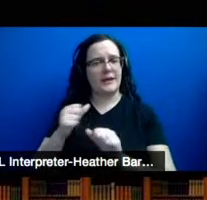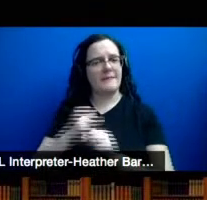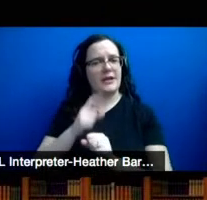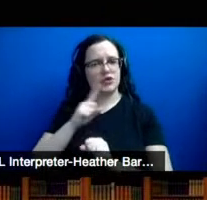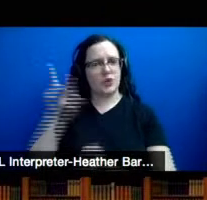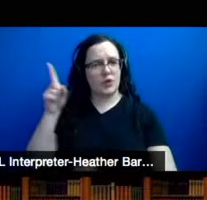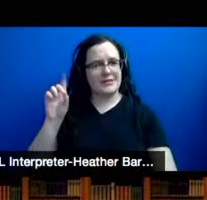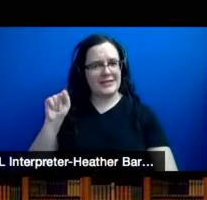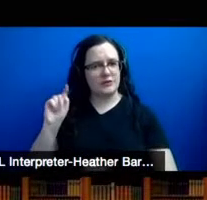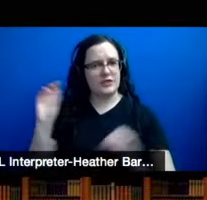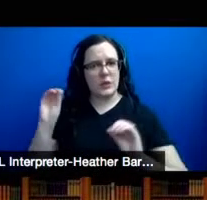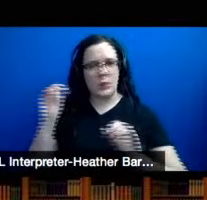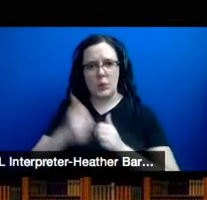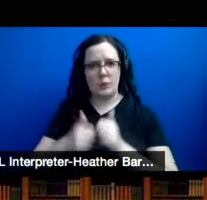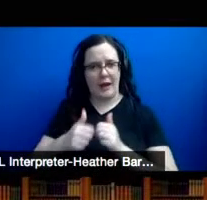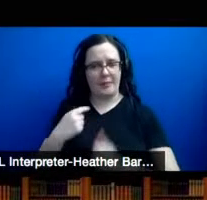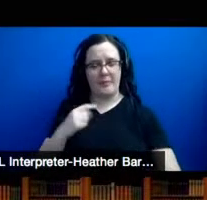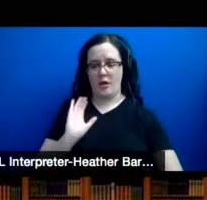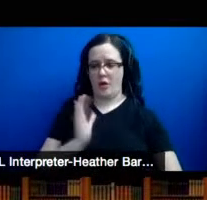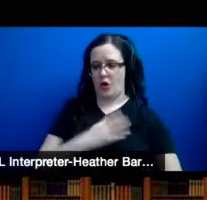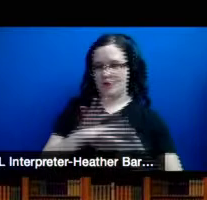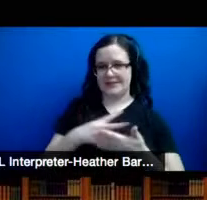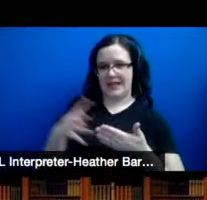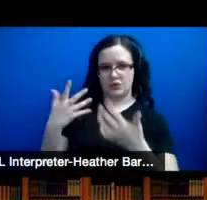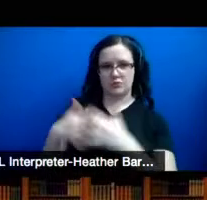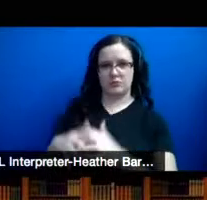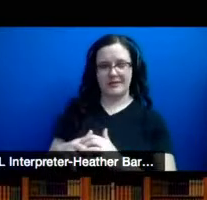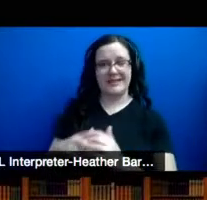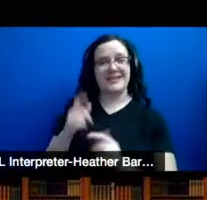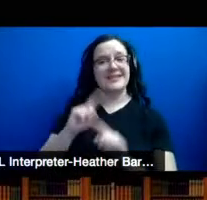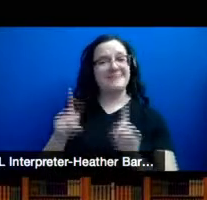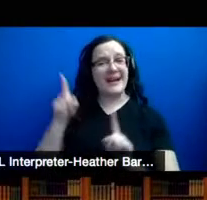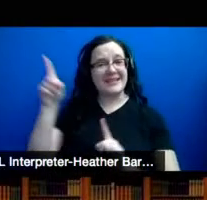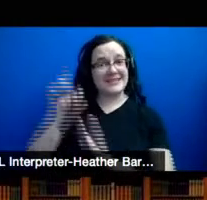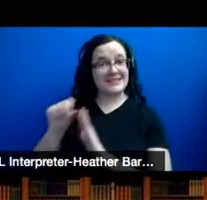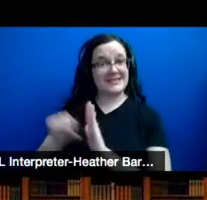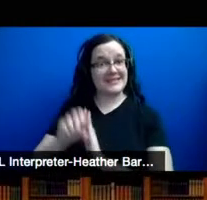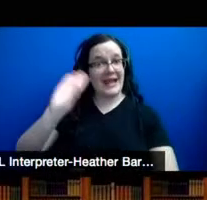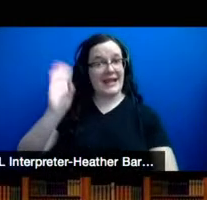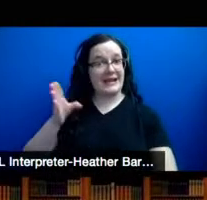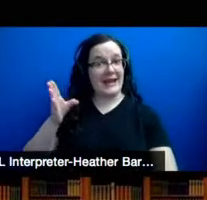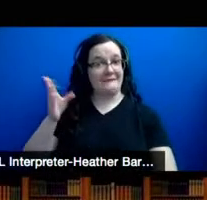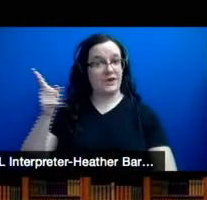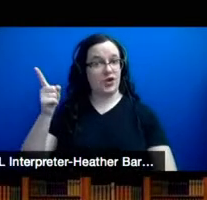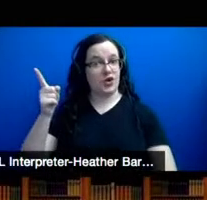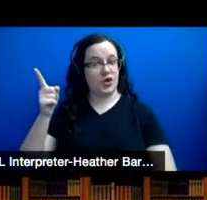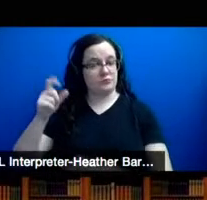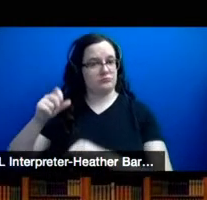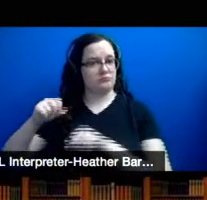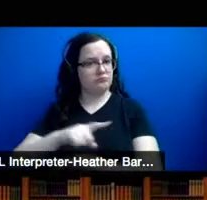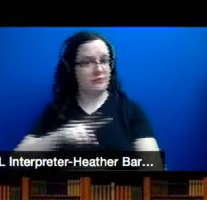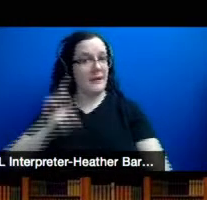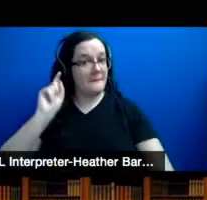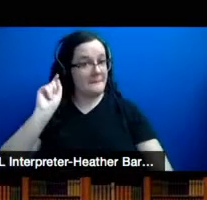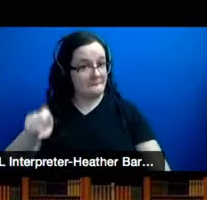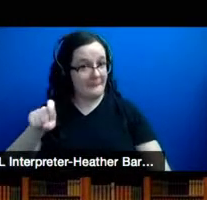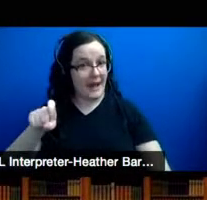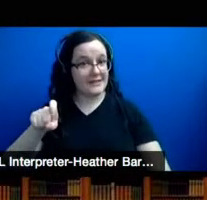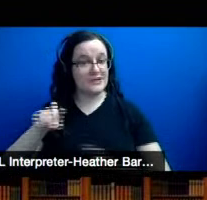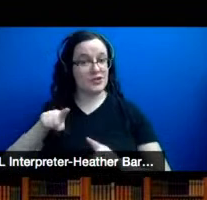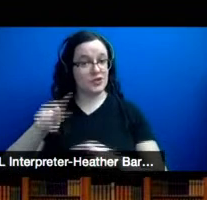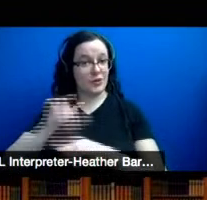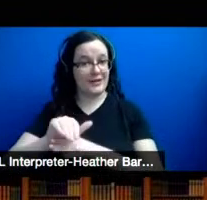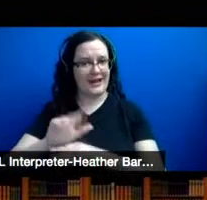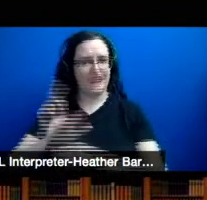of our schedules with them, but it never came back from the state that it needed to be done at night. Just that the Monroe County